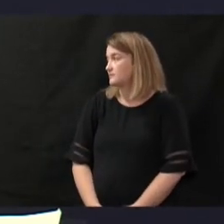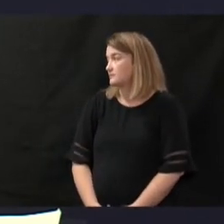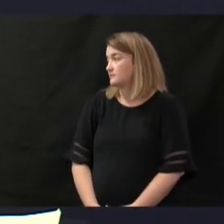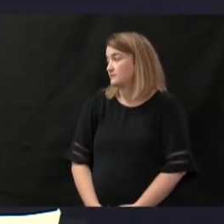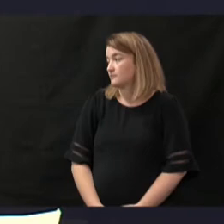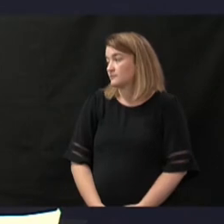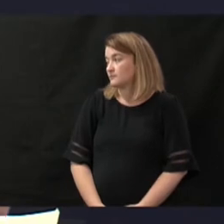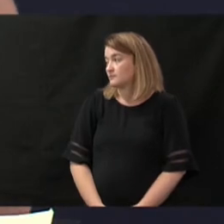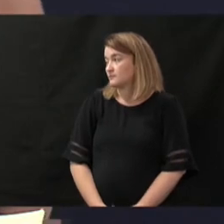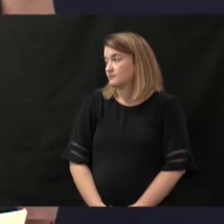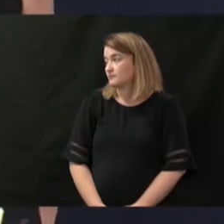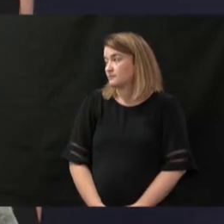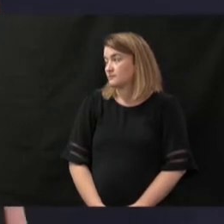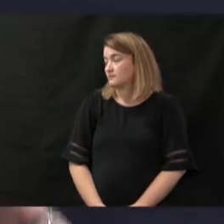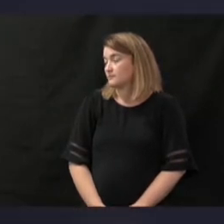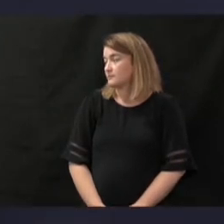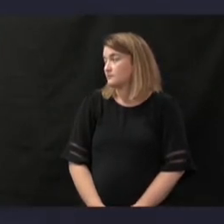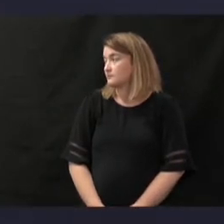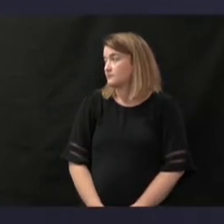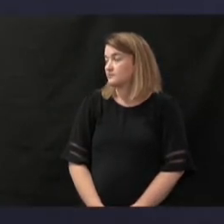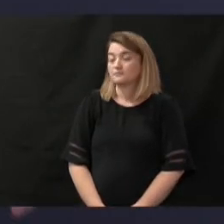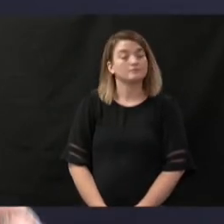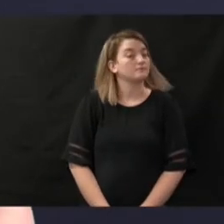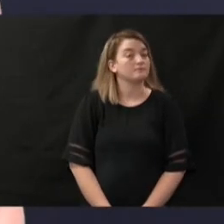the lesson plan. So, okay.